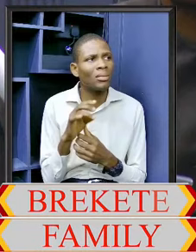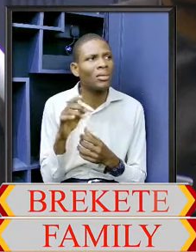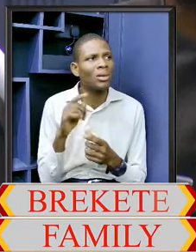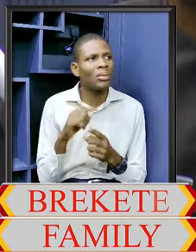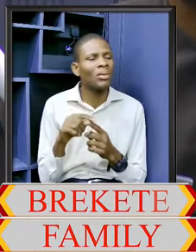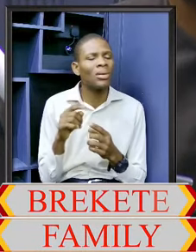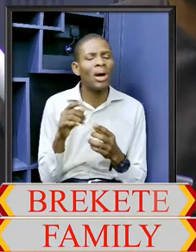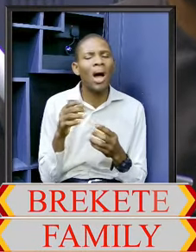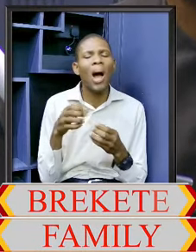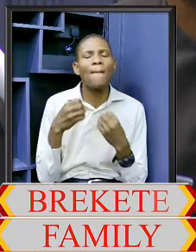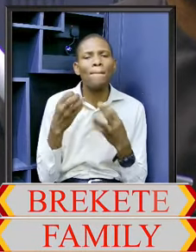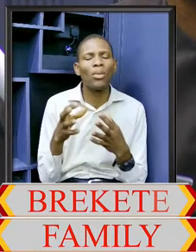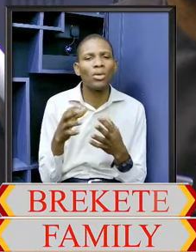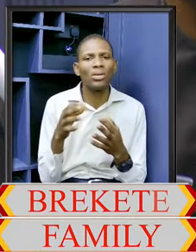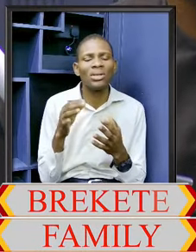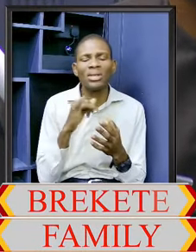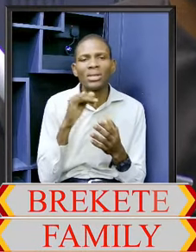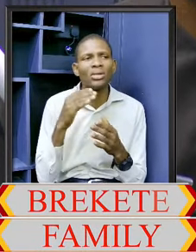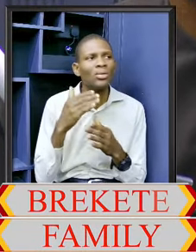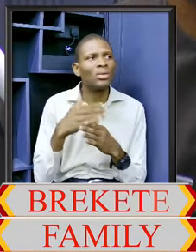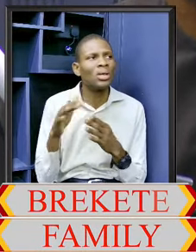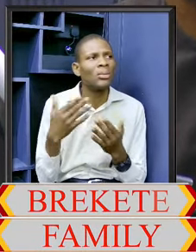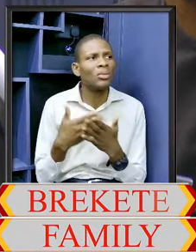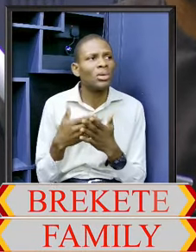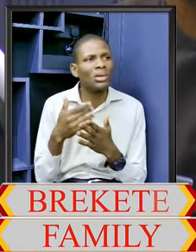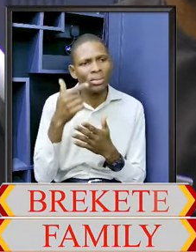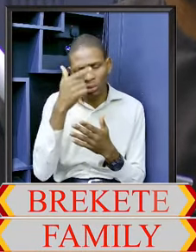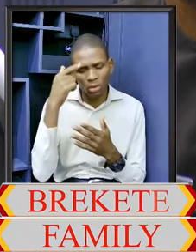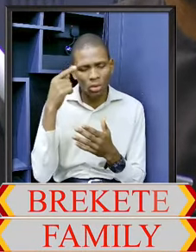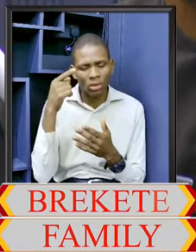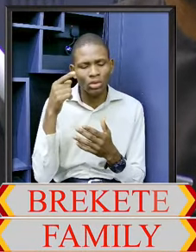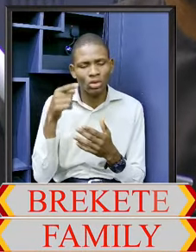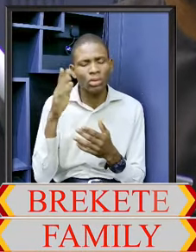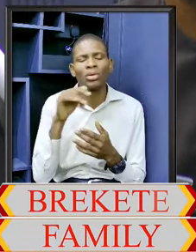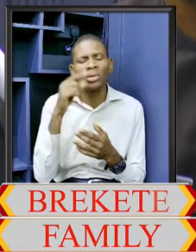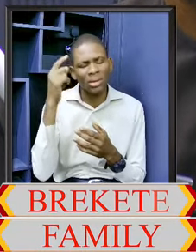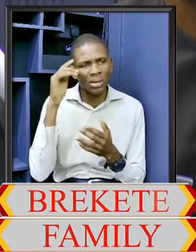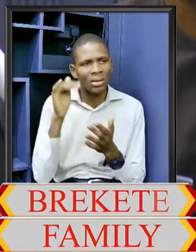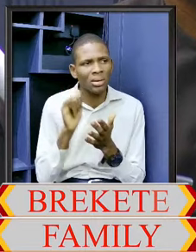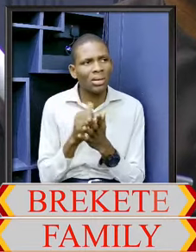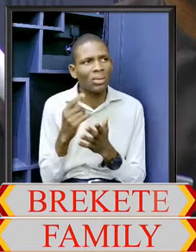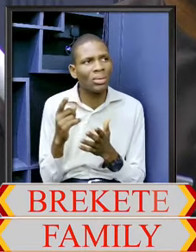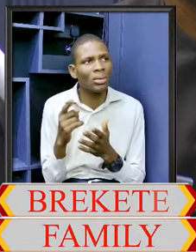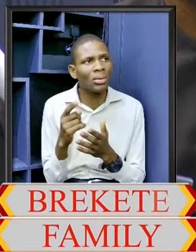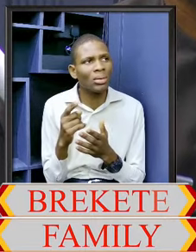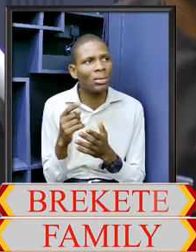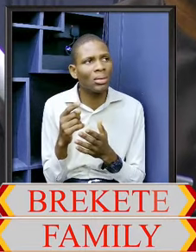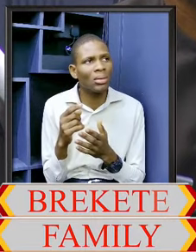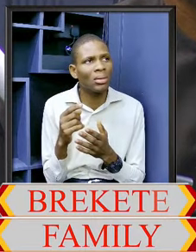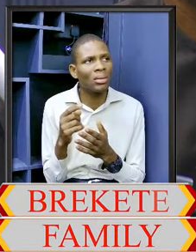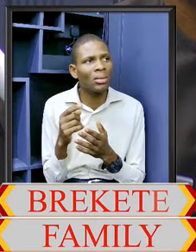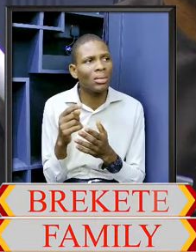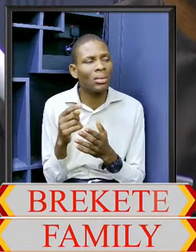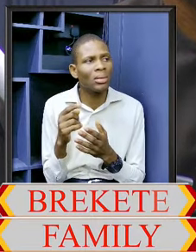much originally where it be, where you collect? Because that one you no go think now. I think it's about